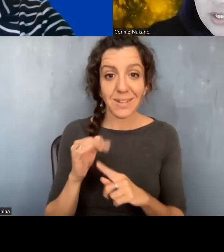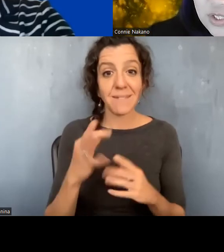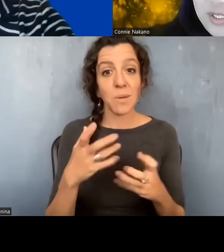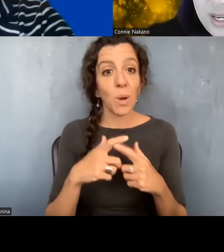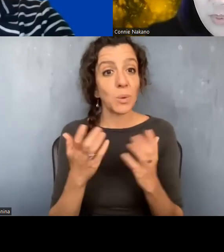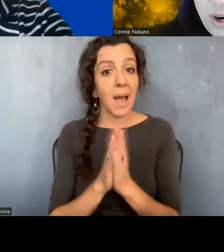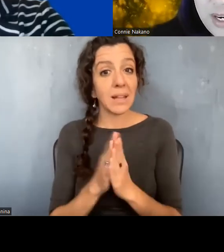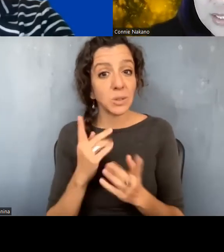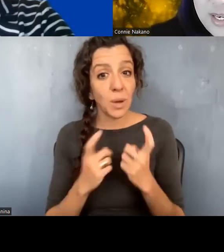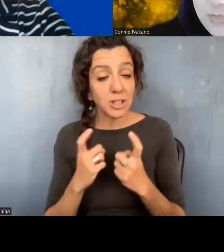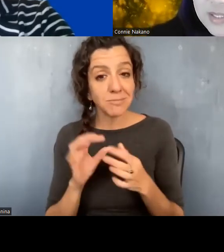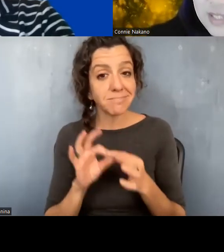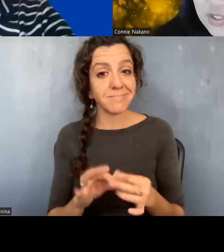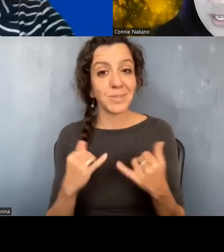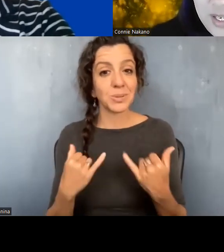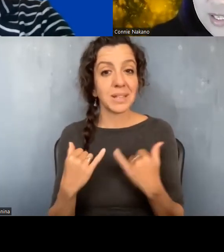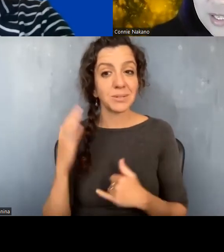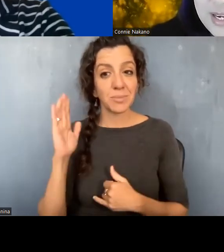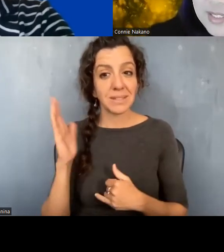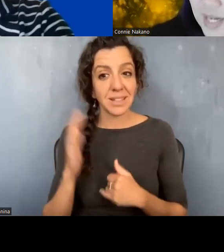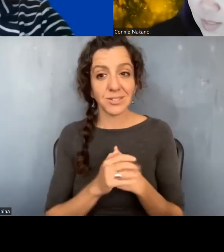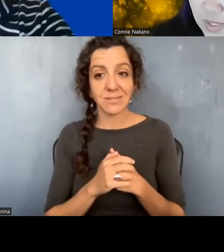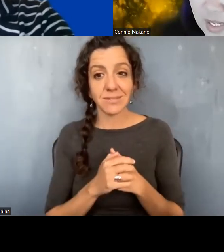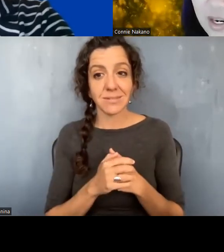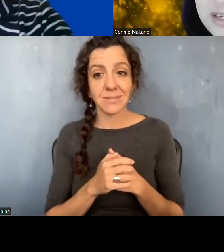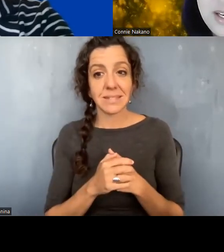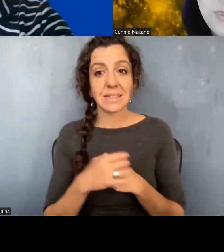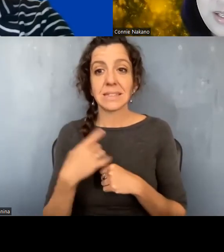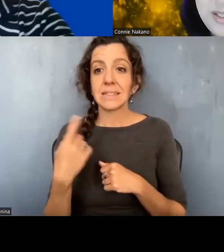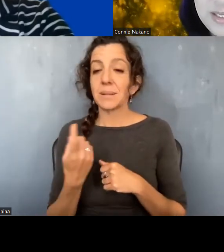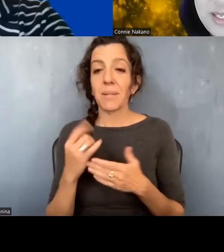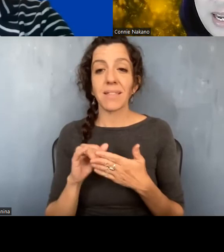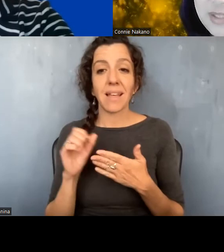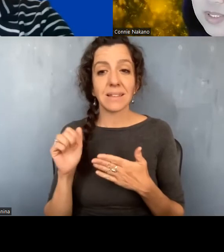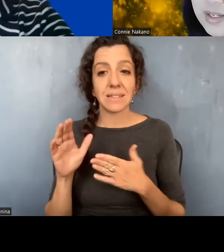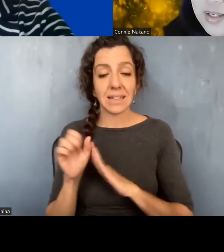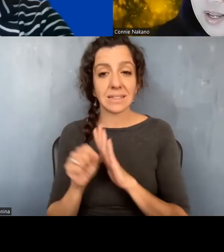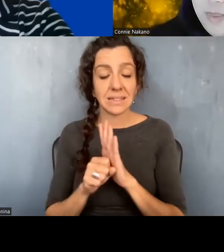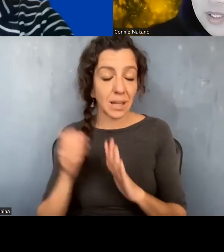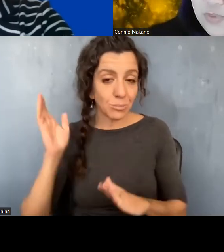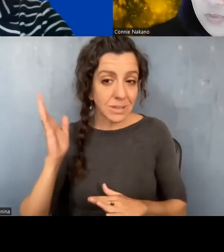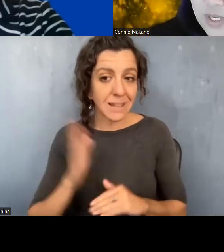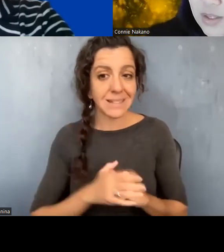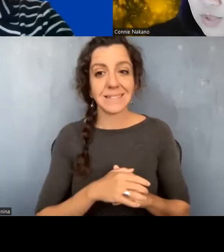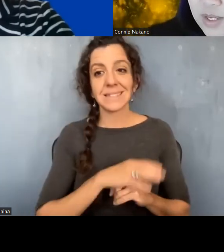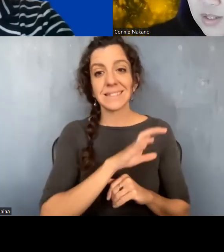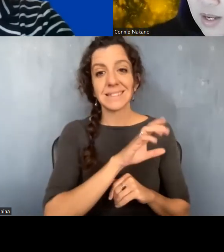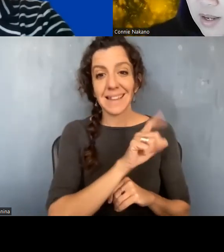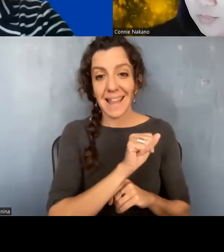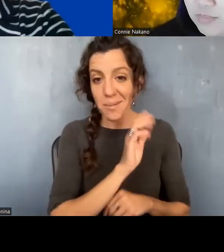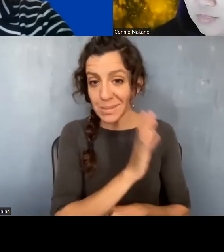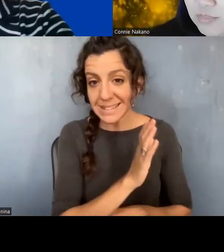ask a question regarding today's presentation, anything that Sac State has presented on, anything that CDA has presented on, please feel free. You